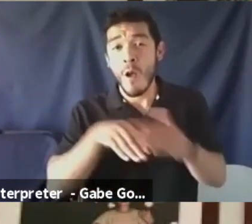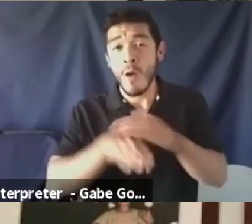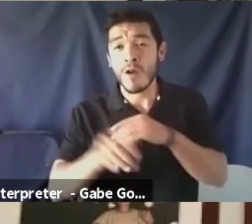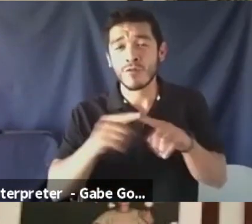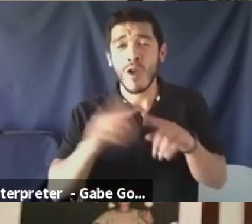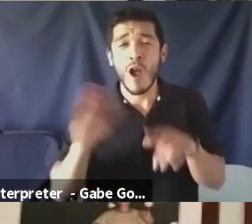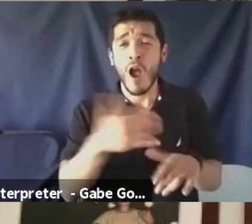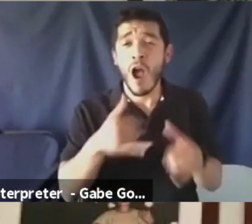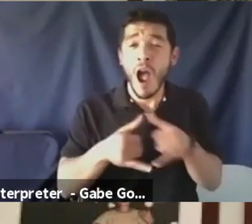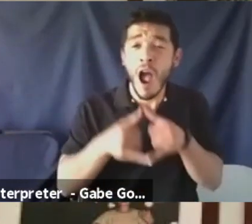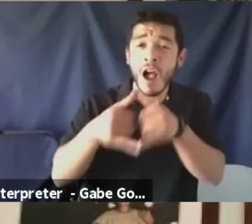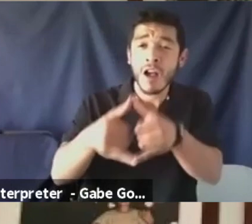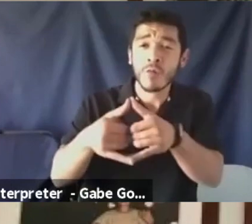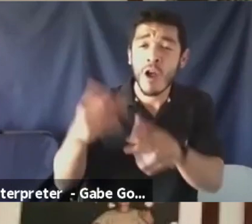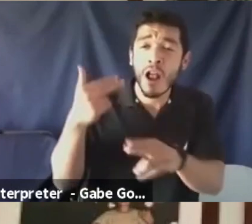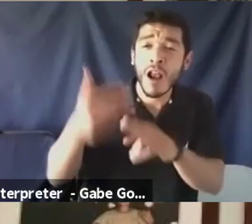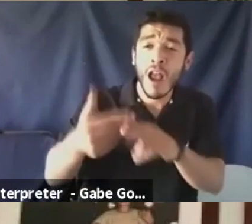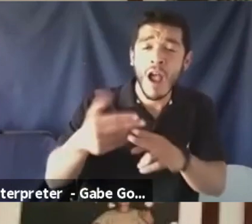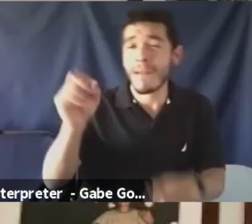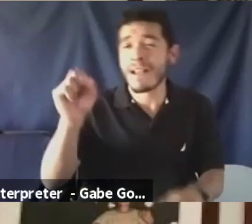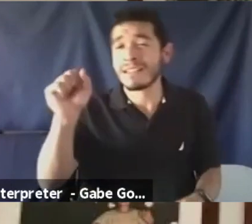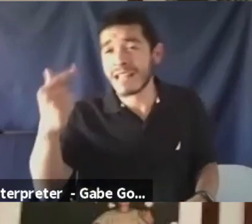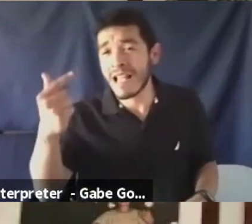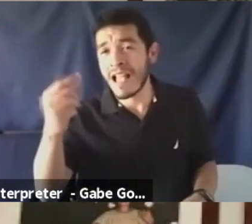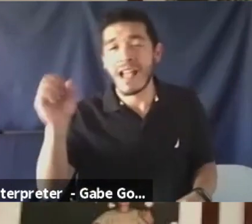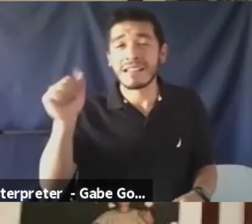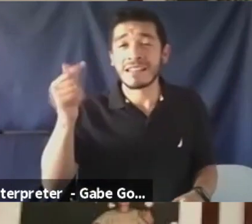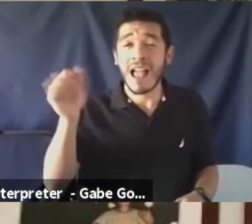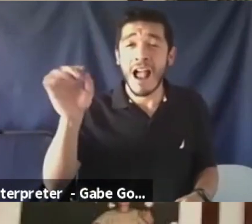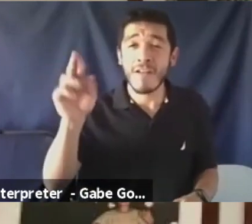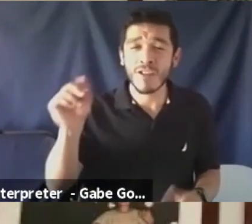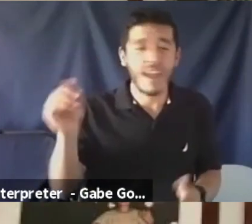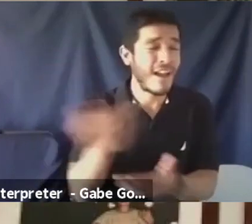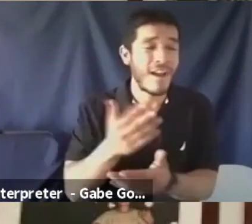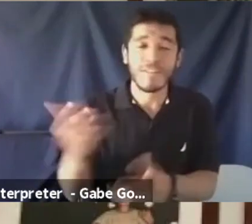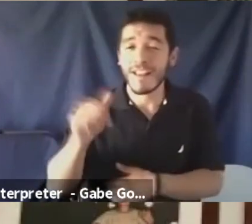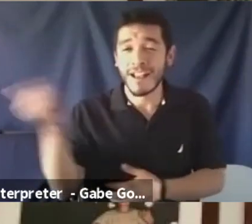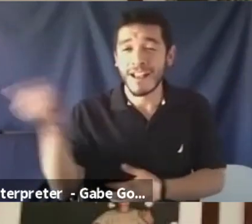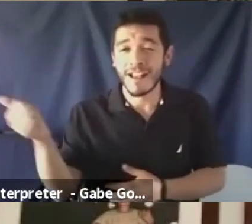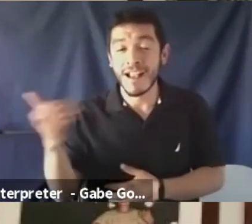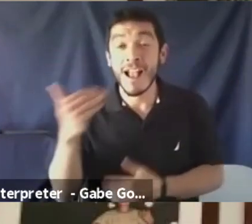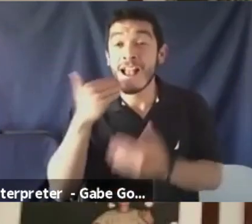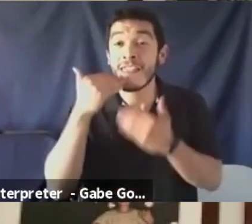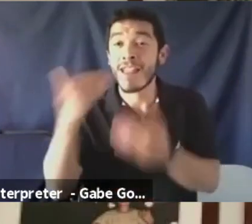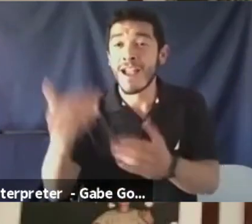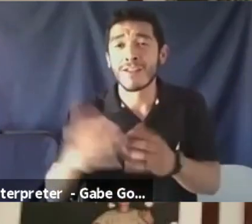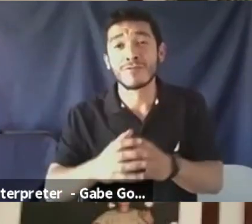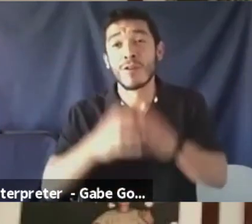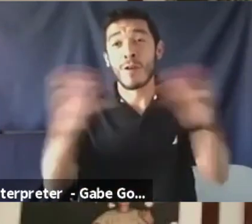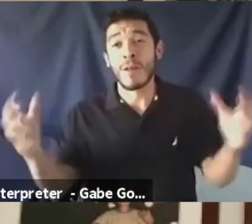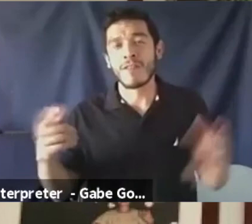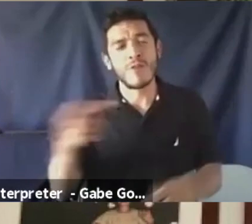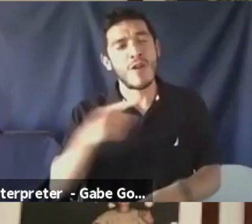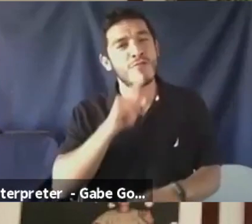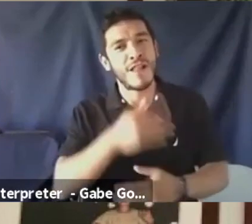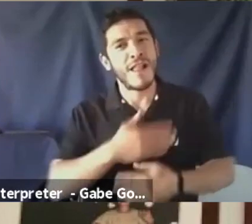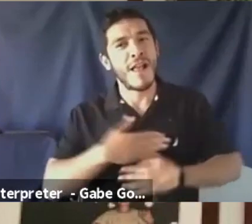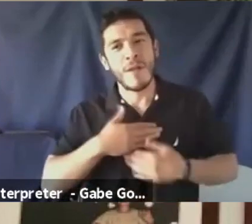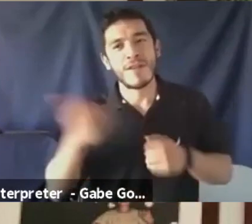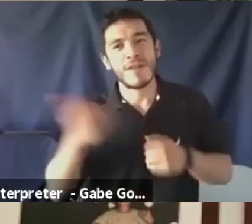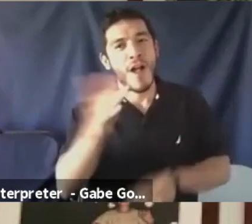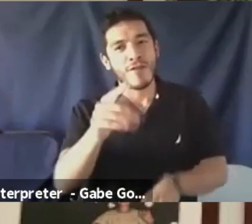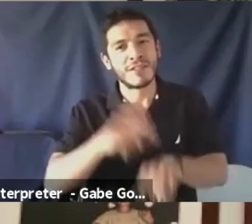Oscar noms and SAG and SAG-AFTRA and everything else. And thank you so much. We really appreciate your time